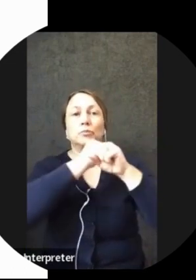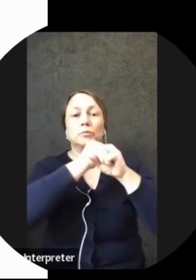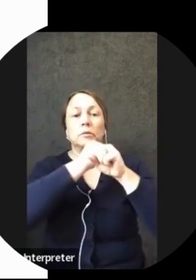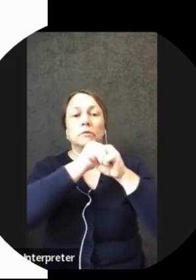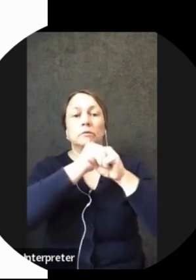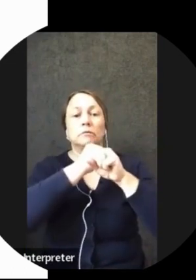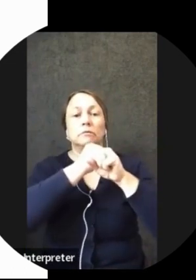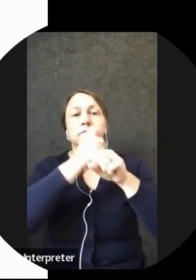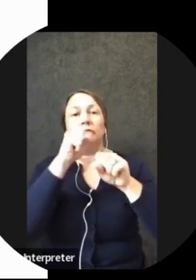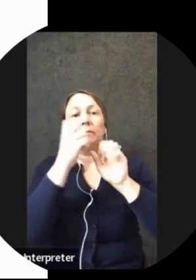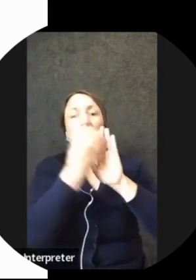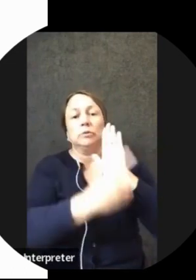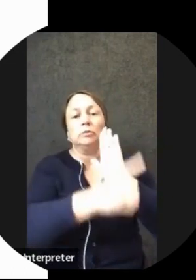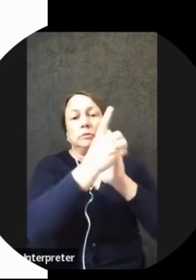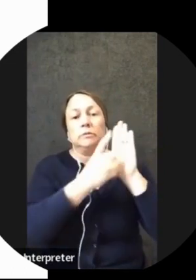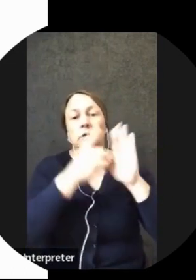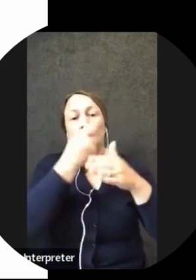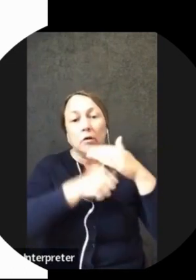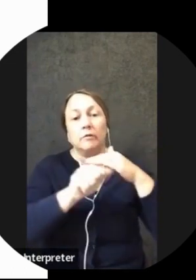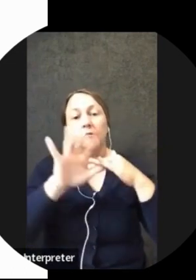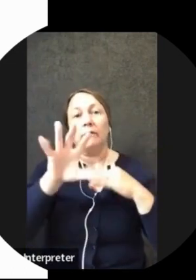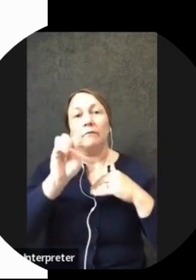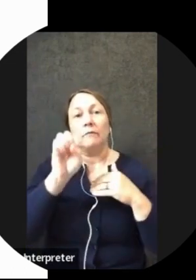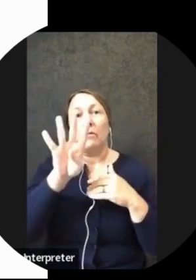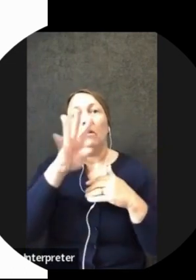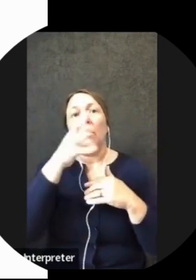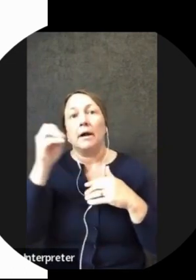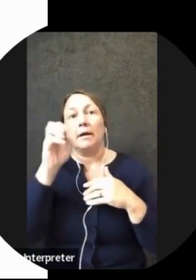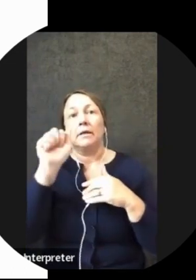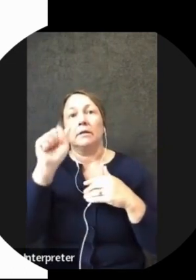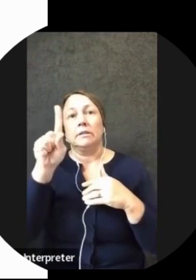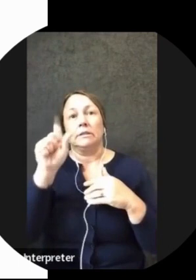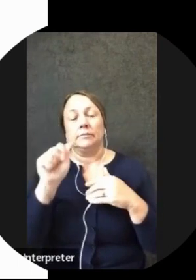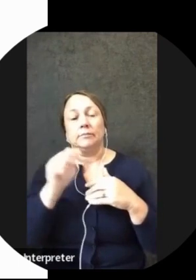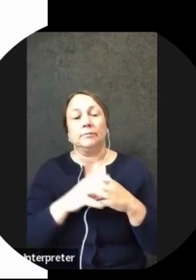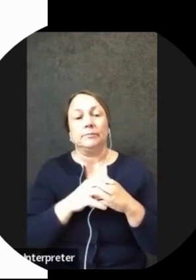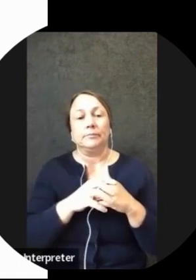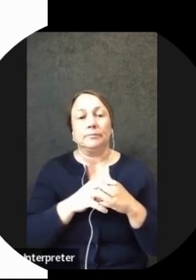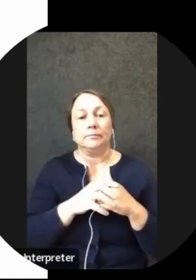from discrimination under 504 and the ADA.